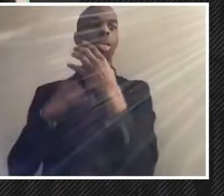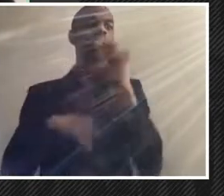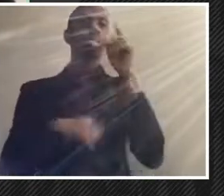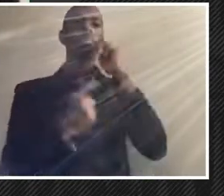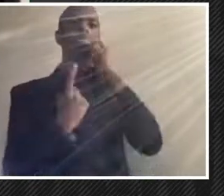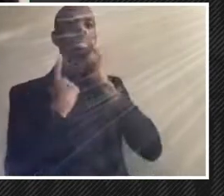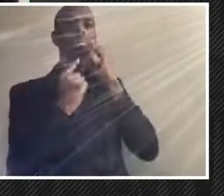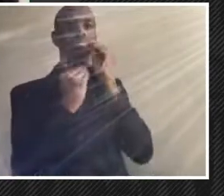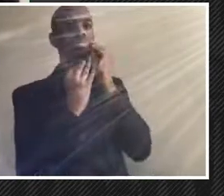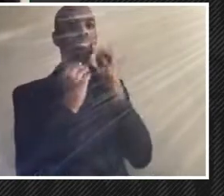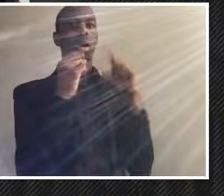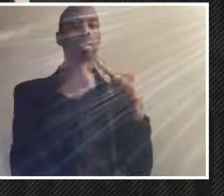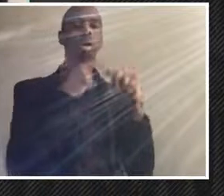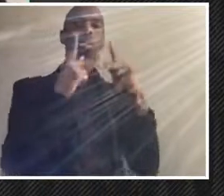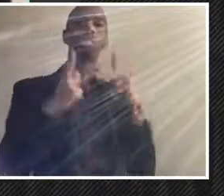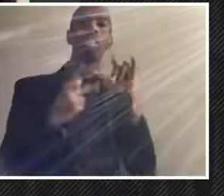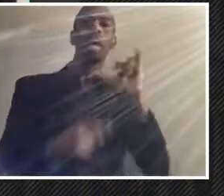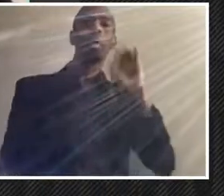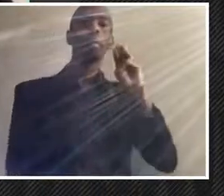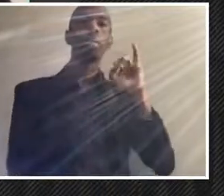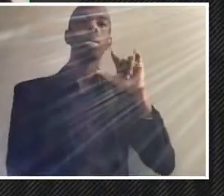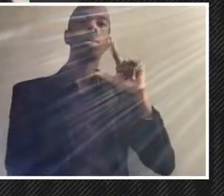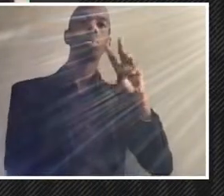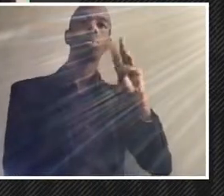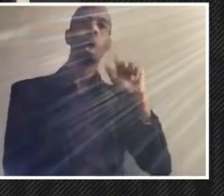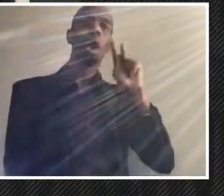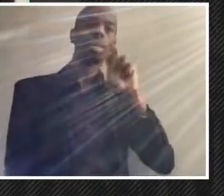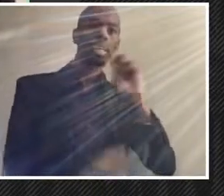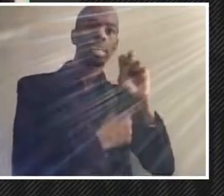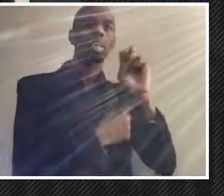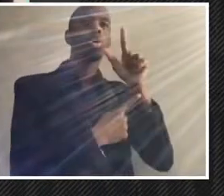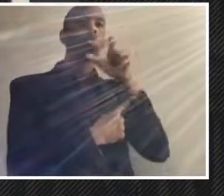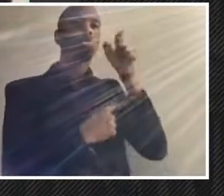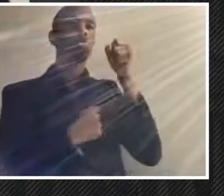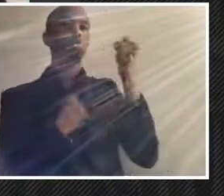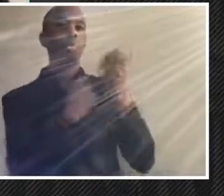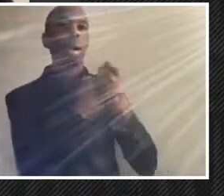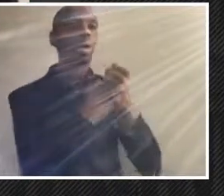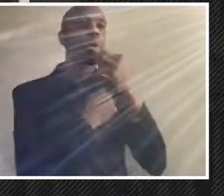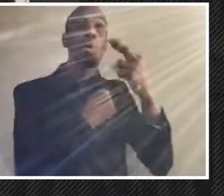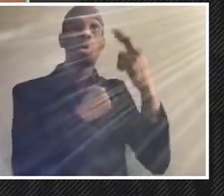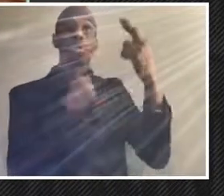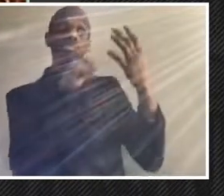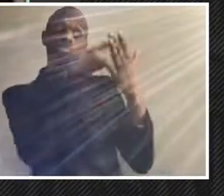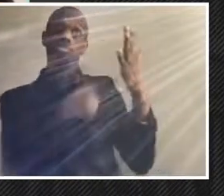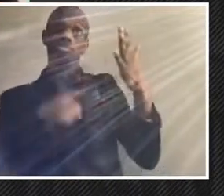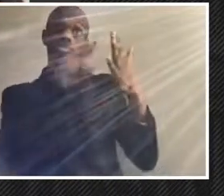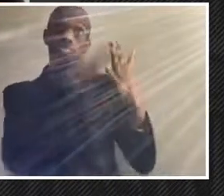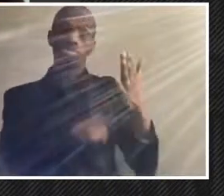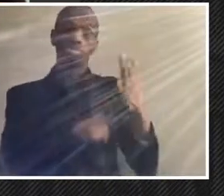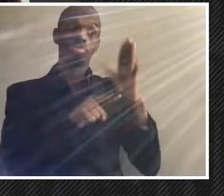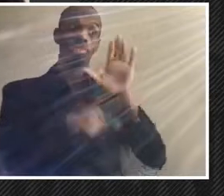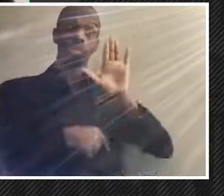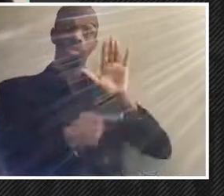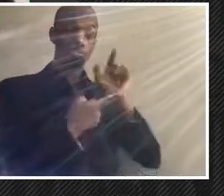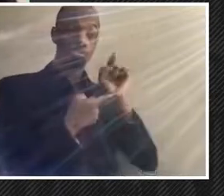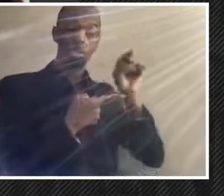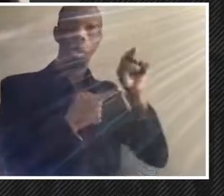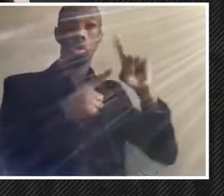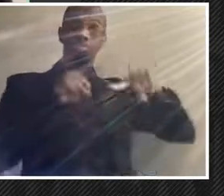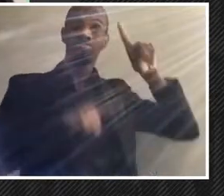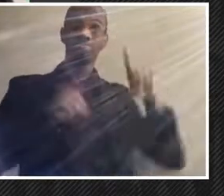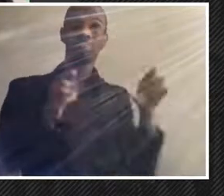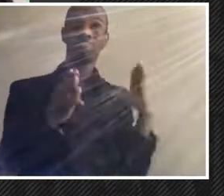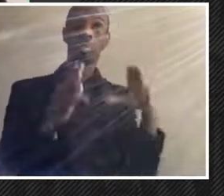or disenfranchises her in all the myriad of ways. And so when we think about Black political power, we think about the